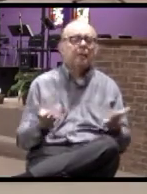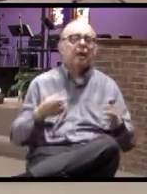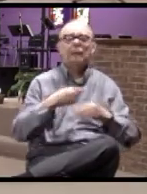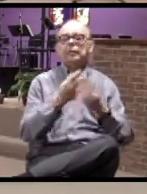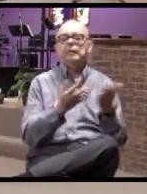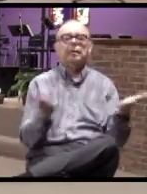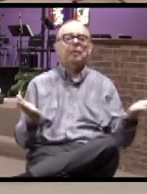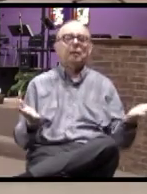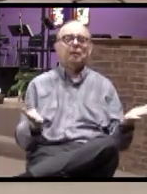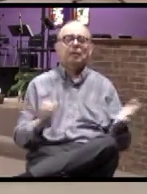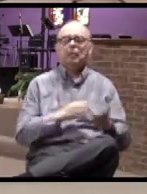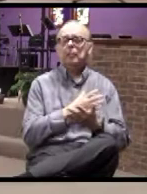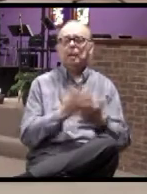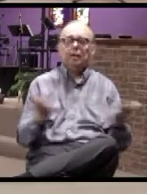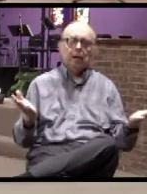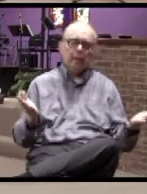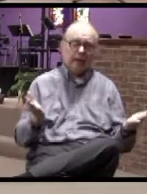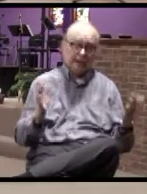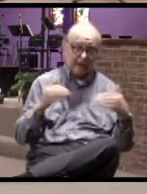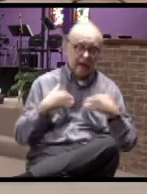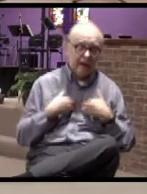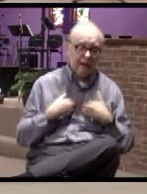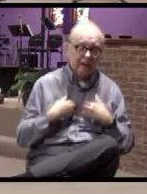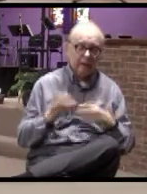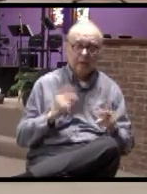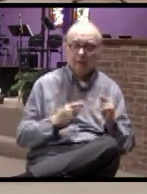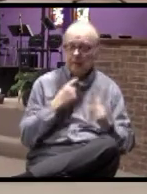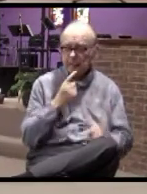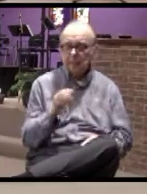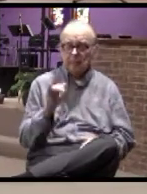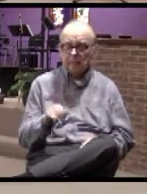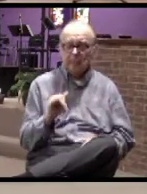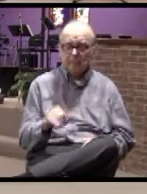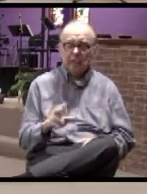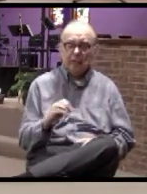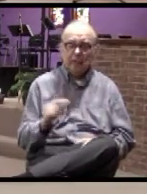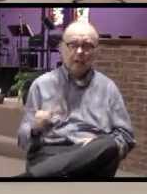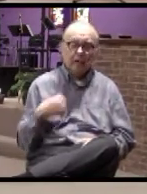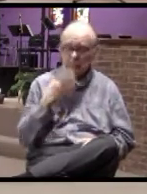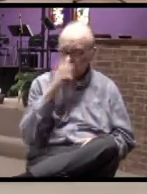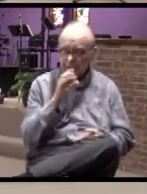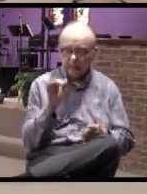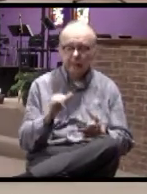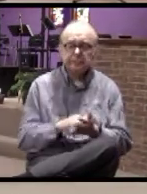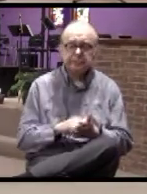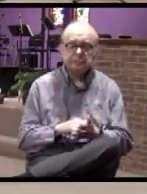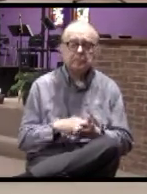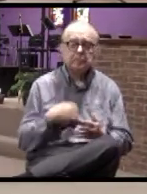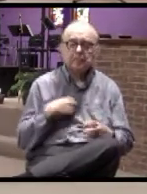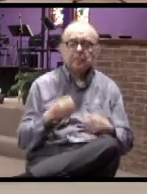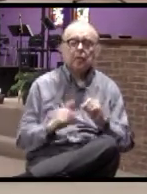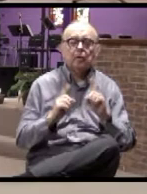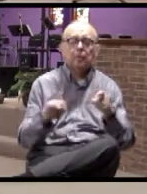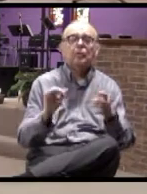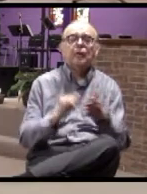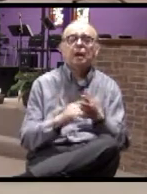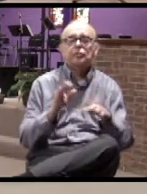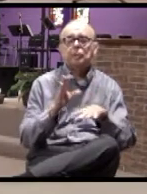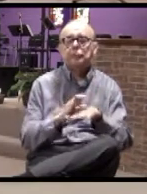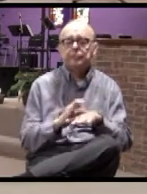something for that. All of these things they've got. And people are going to say, hey, cool. That's what I'm looking for. I've got this issue. I'm going to go to that church.